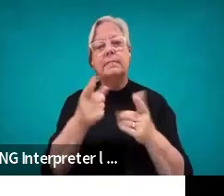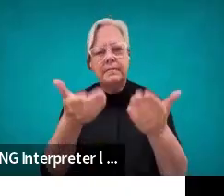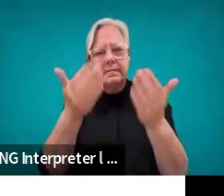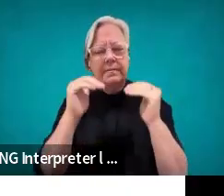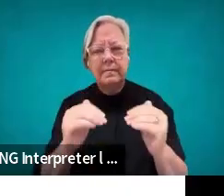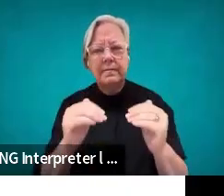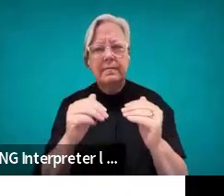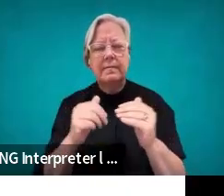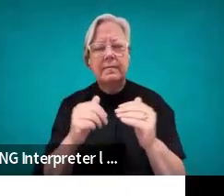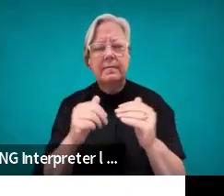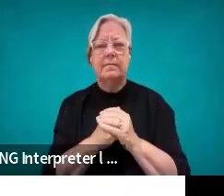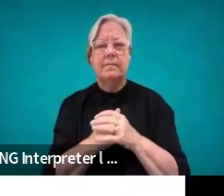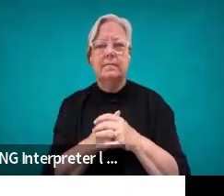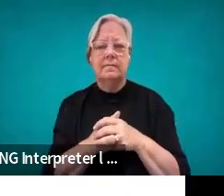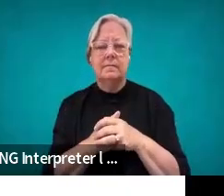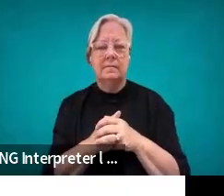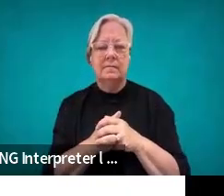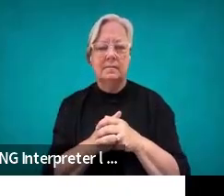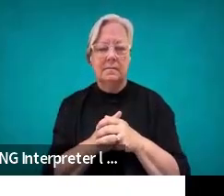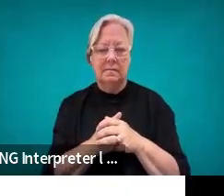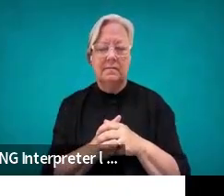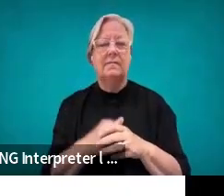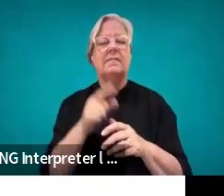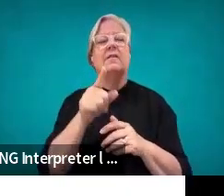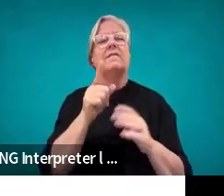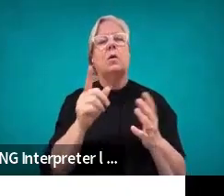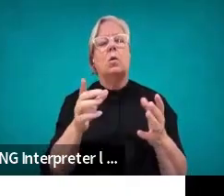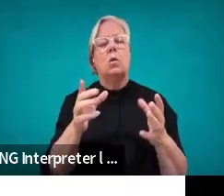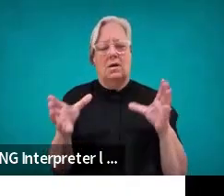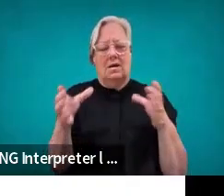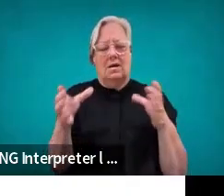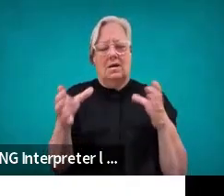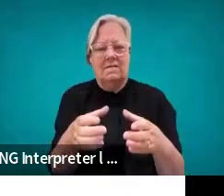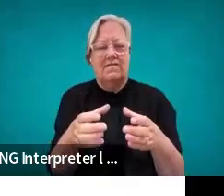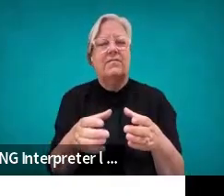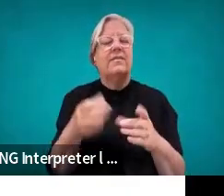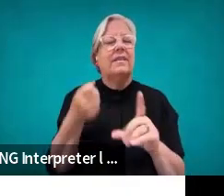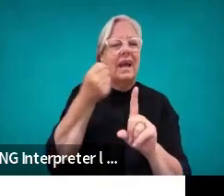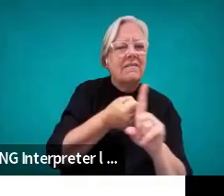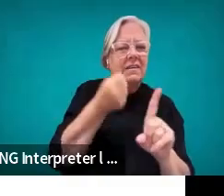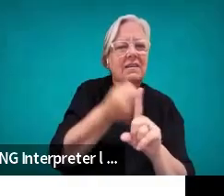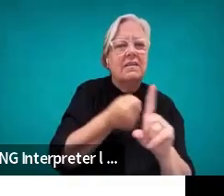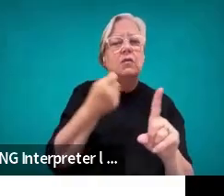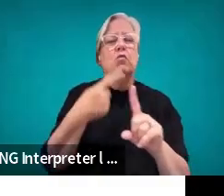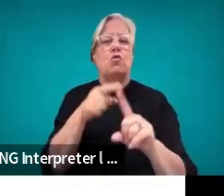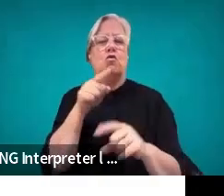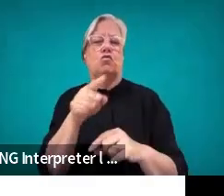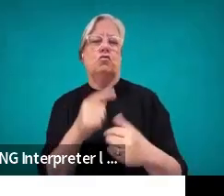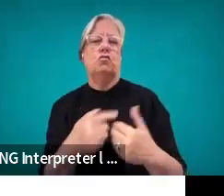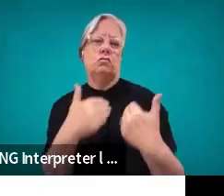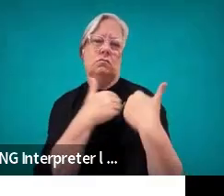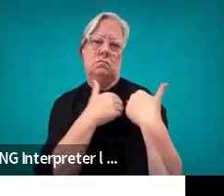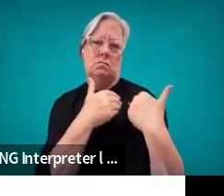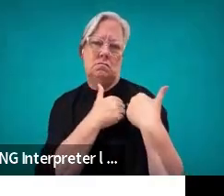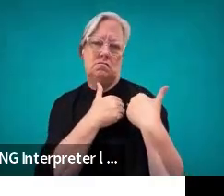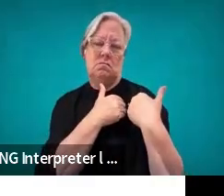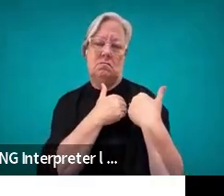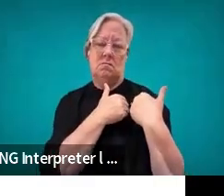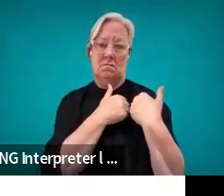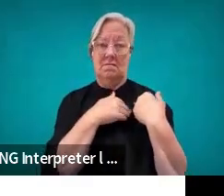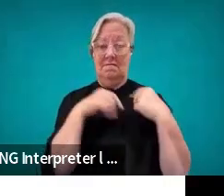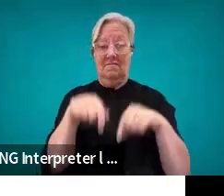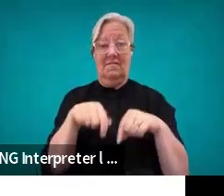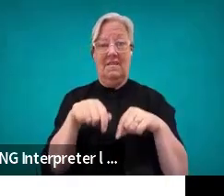is, it's clearly intended for collective advocacy and institutional accountability. We are now using this